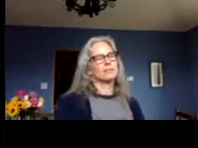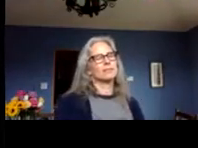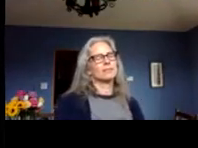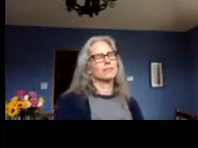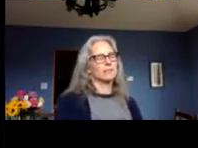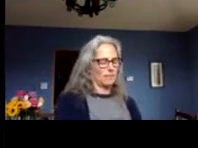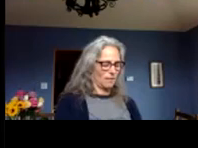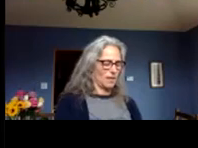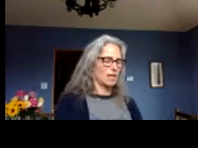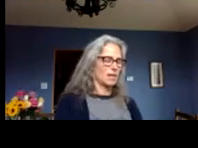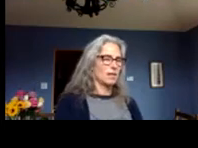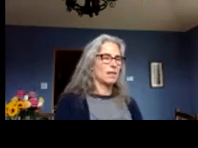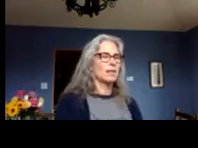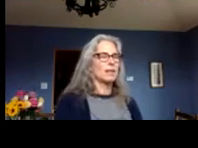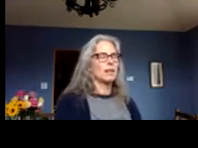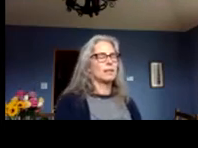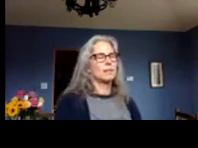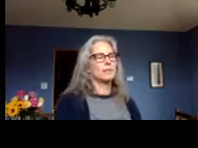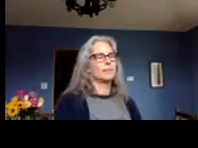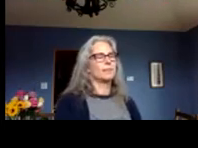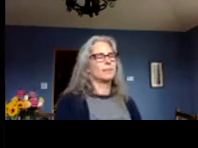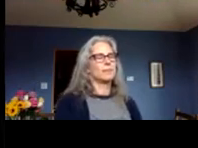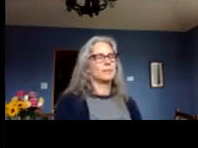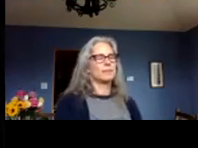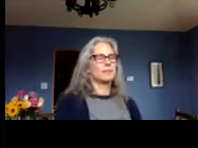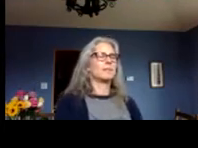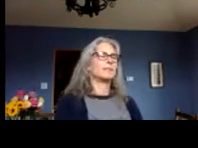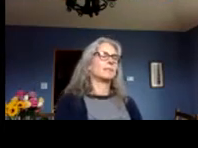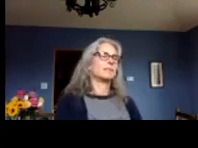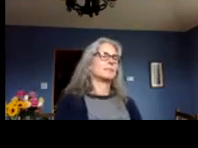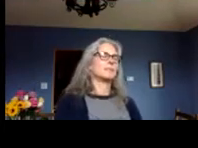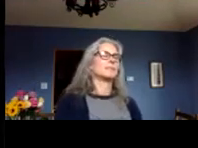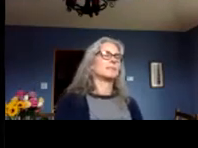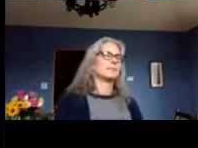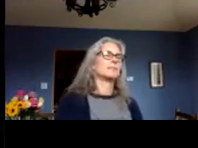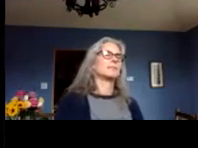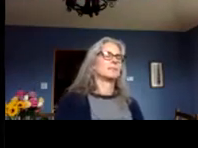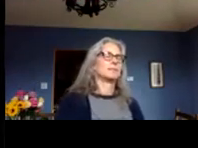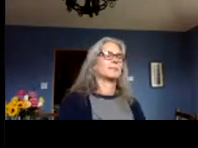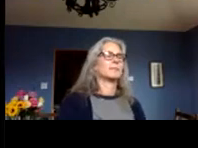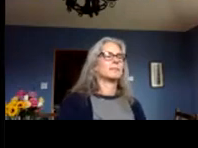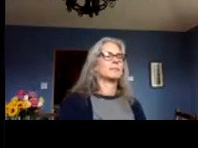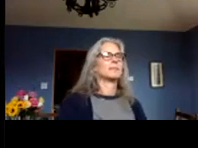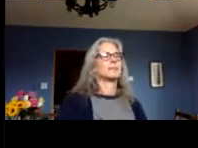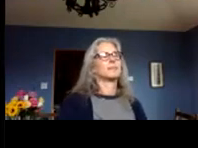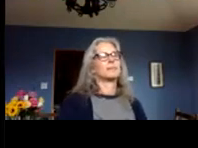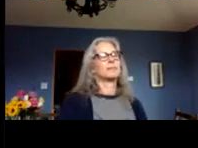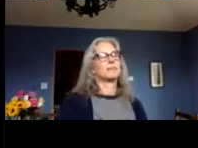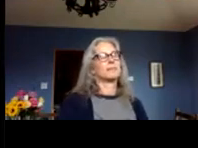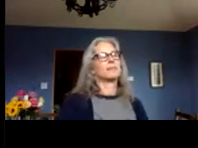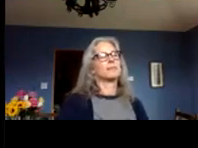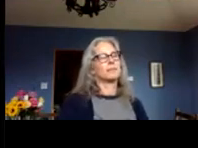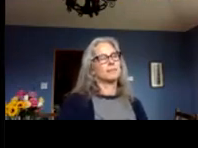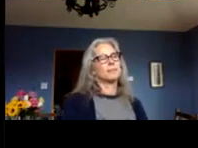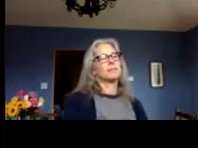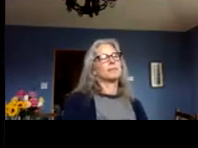You can actually have them create a Google Forms test, to show like if they can say know the material well enough, they could create